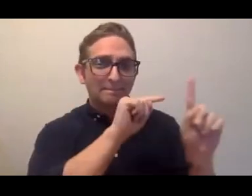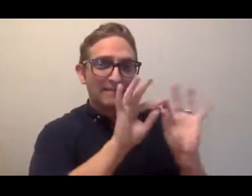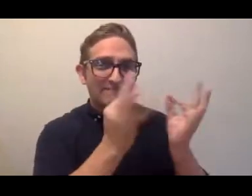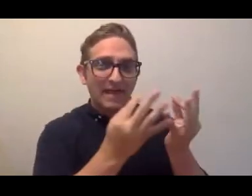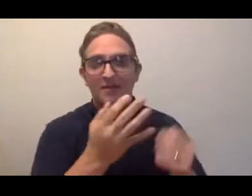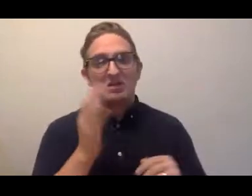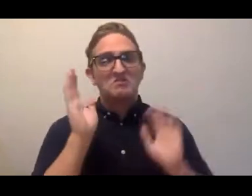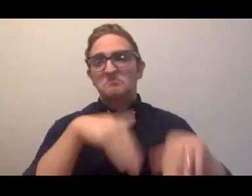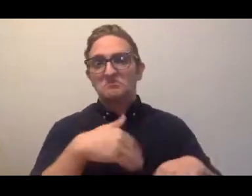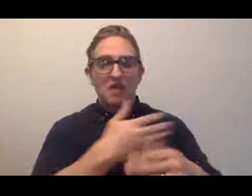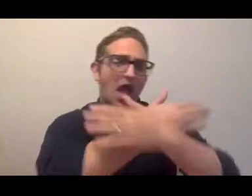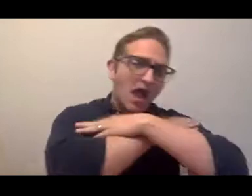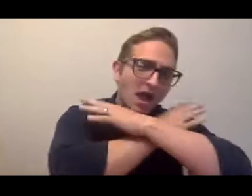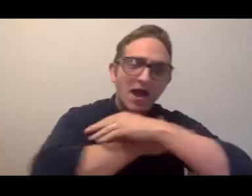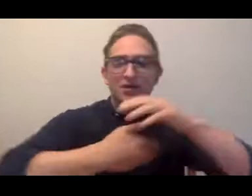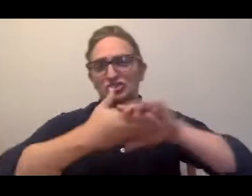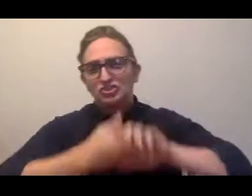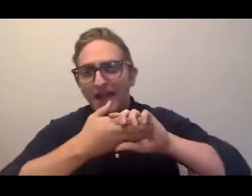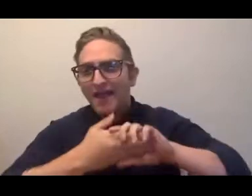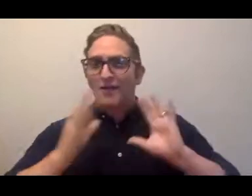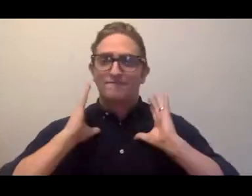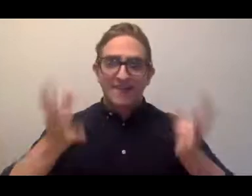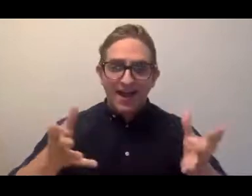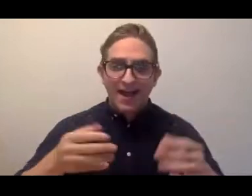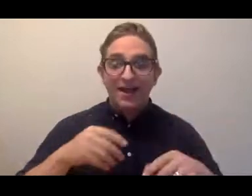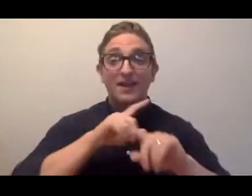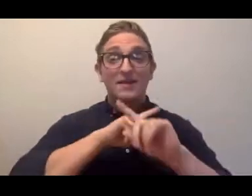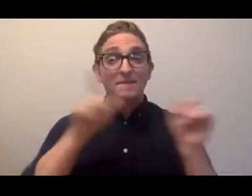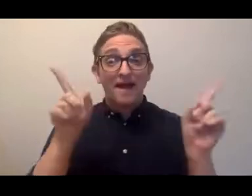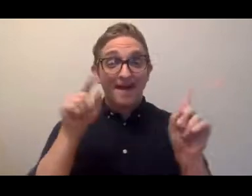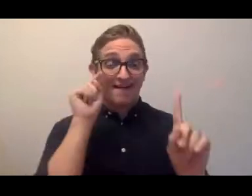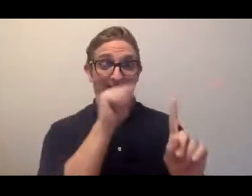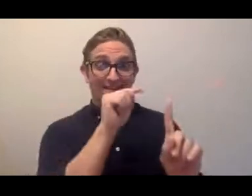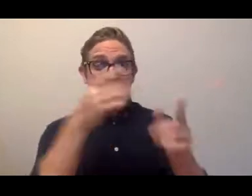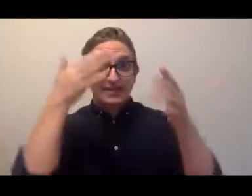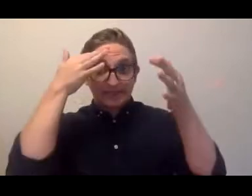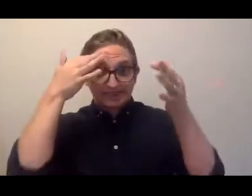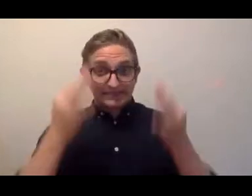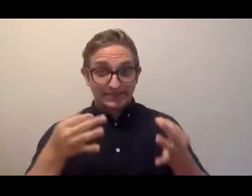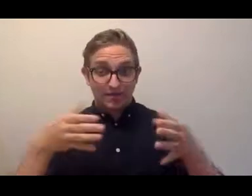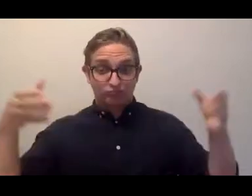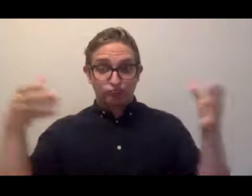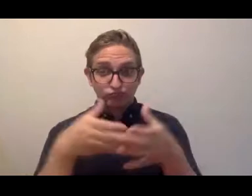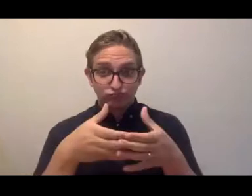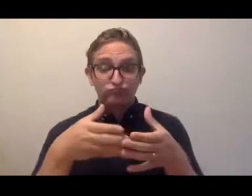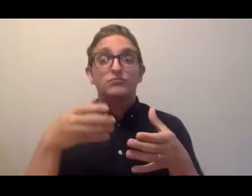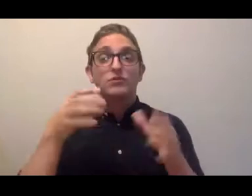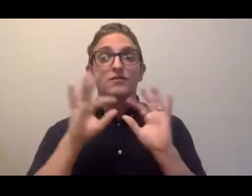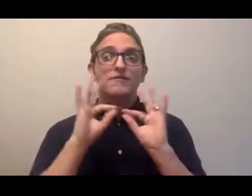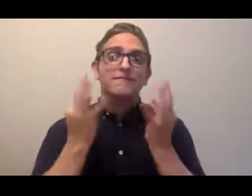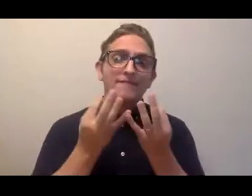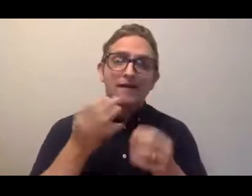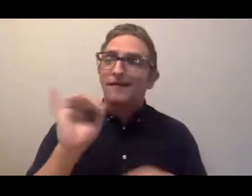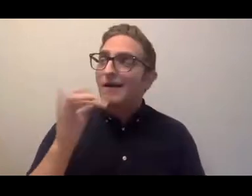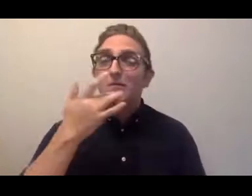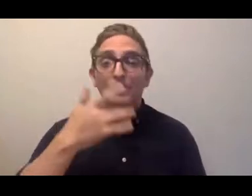and all that stuff. But when it comes to making a decision for us to get together for like a family